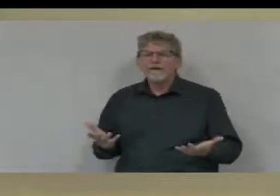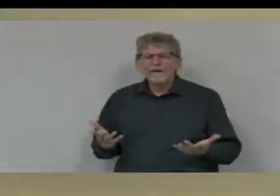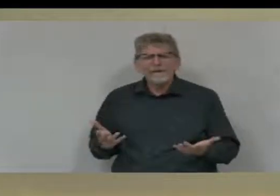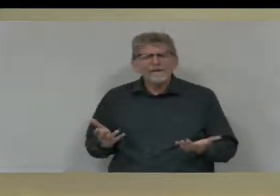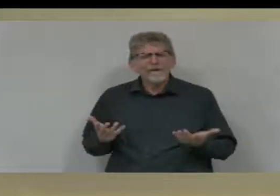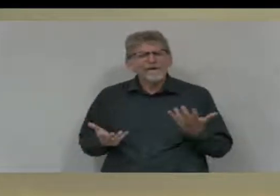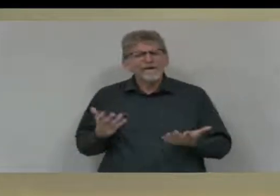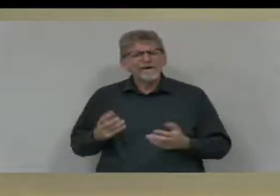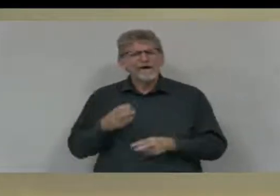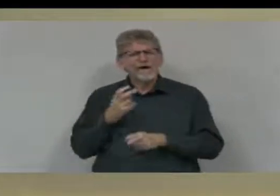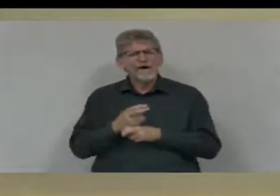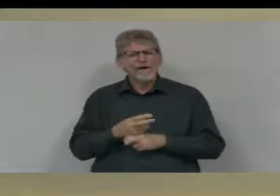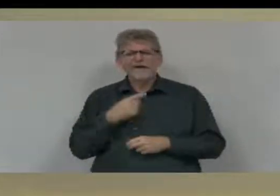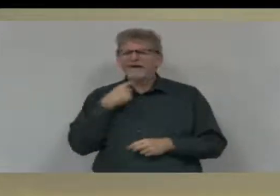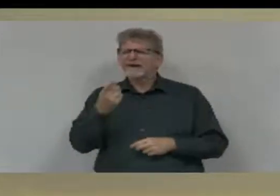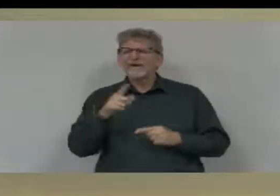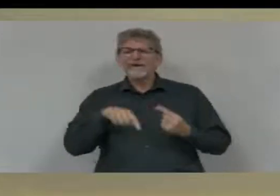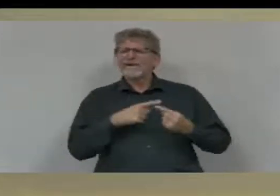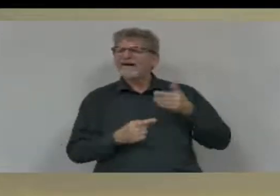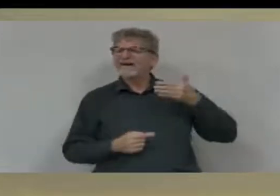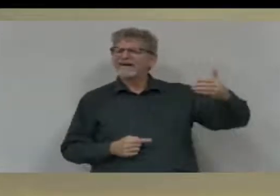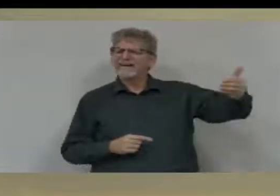daily, and